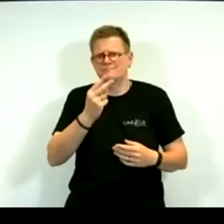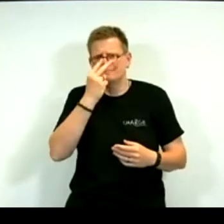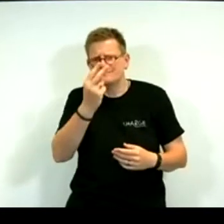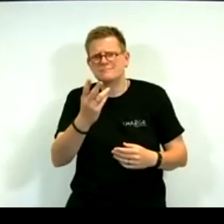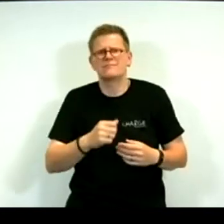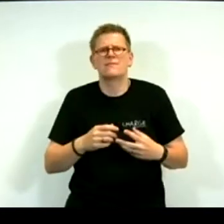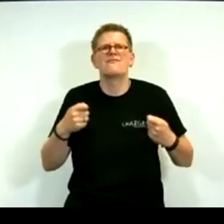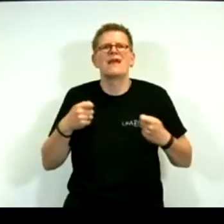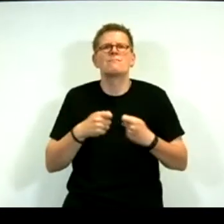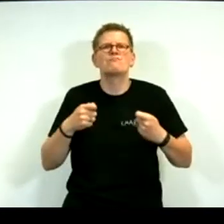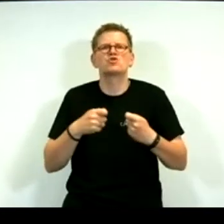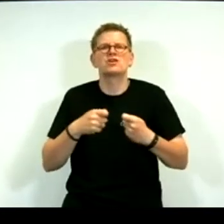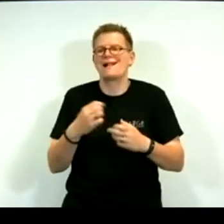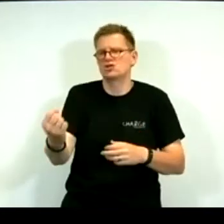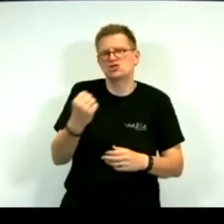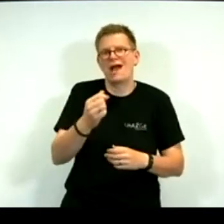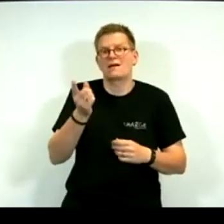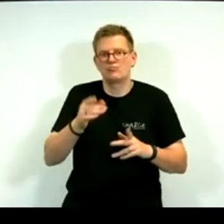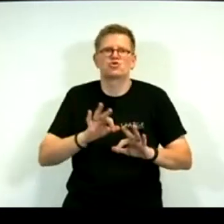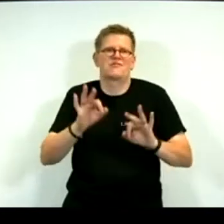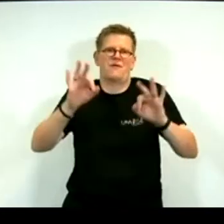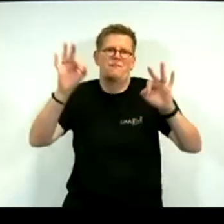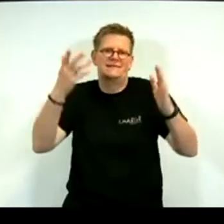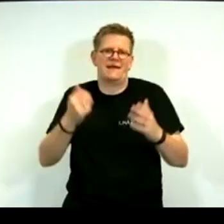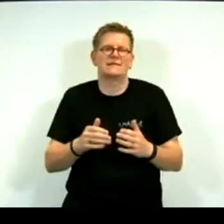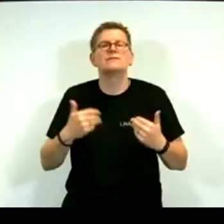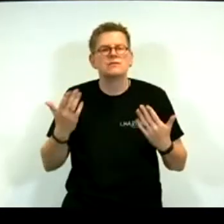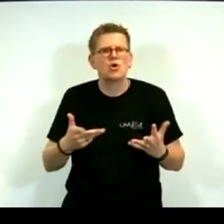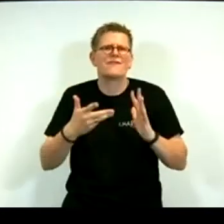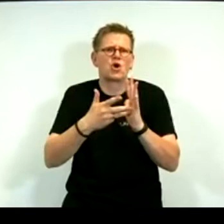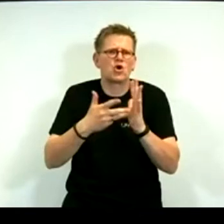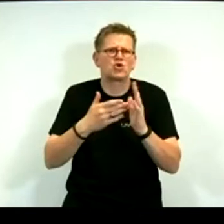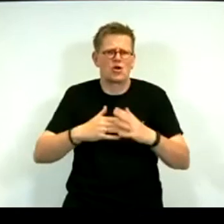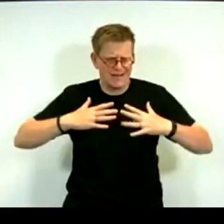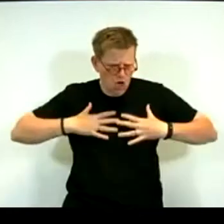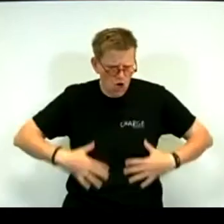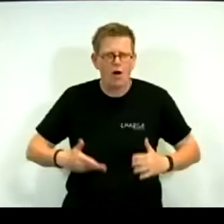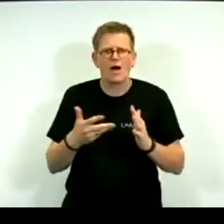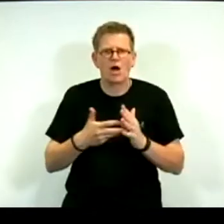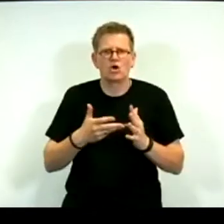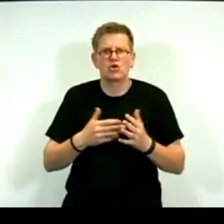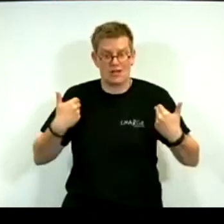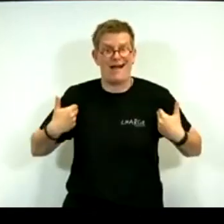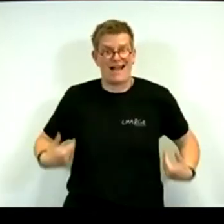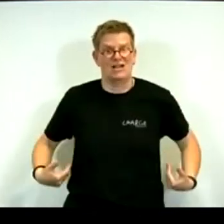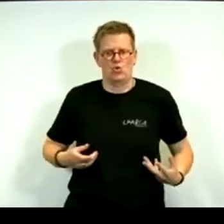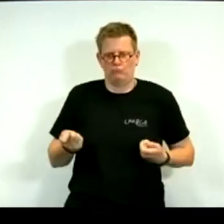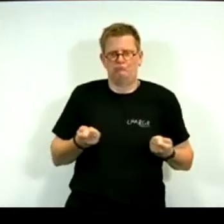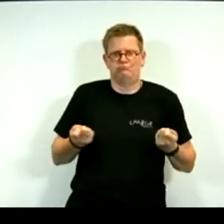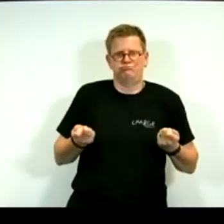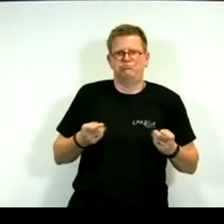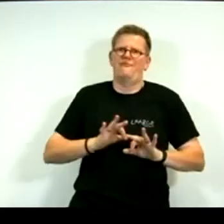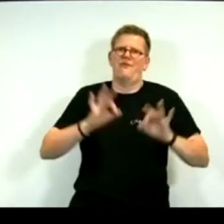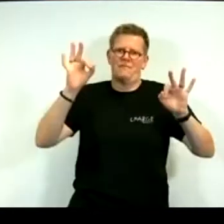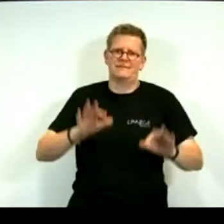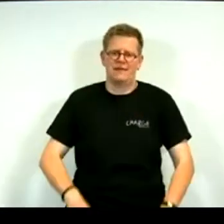strength, to improve body control, postural control. But lots of things the child needs to